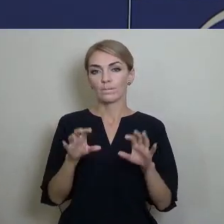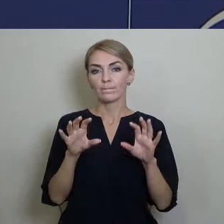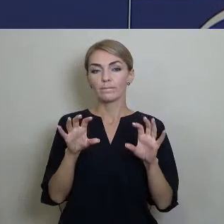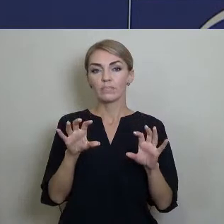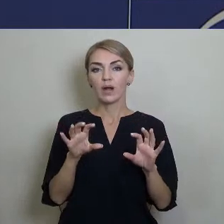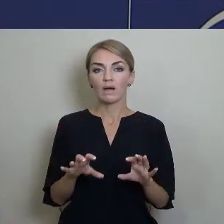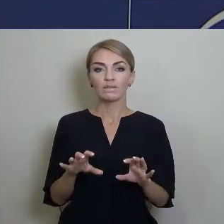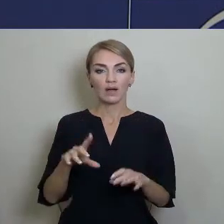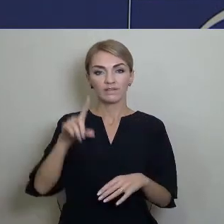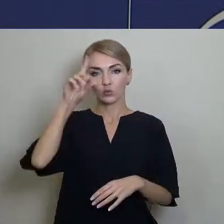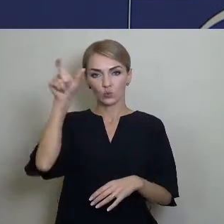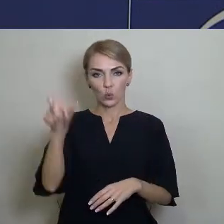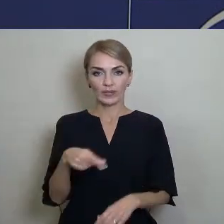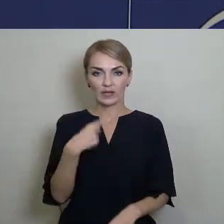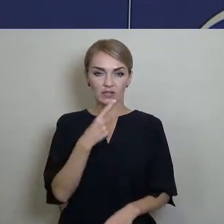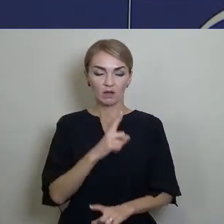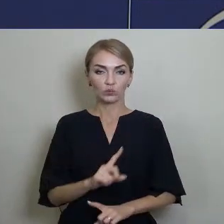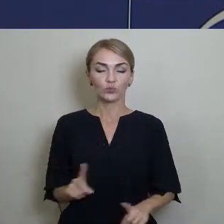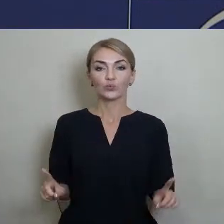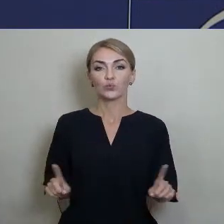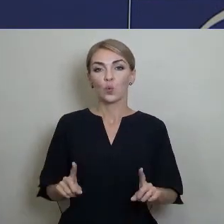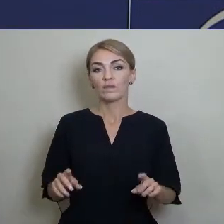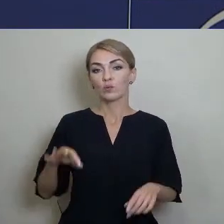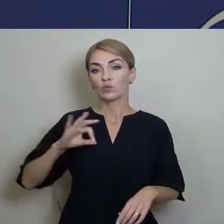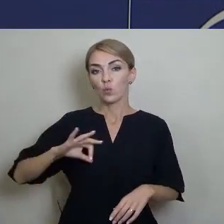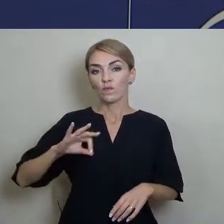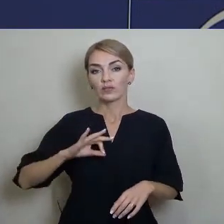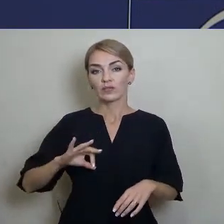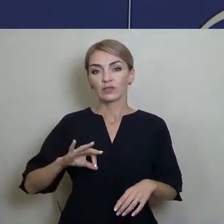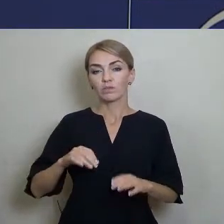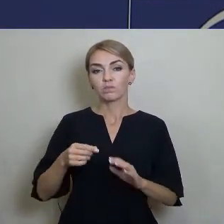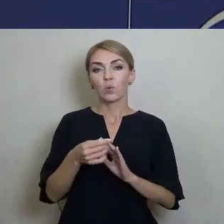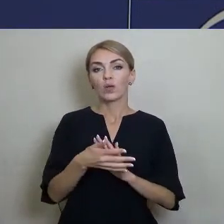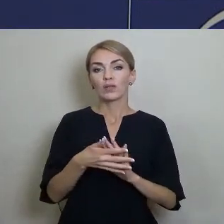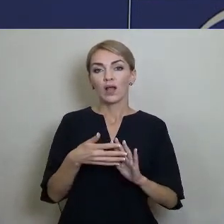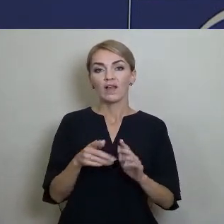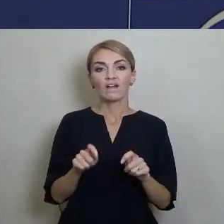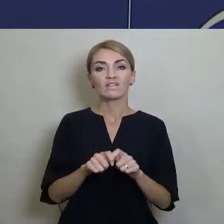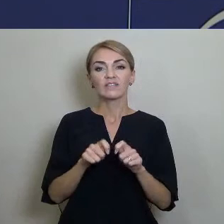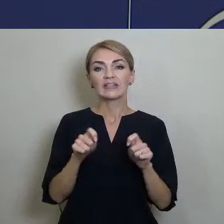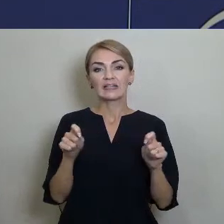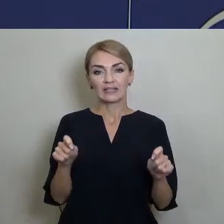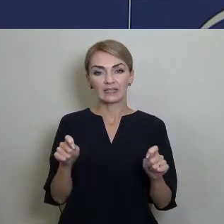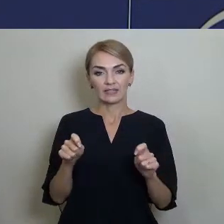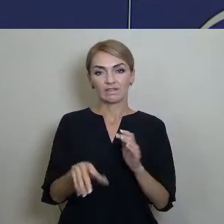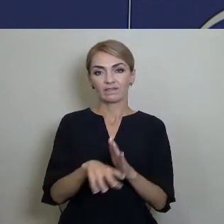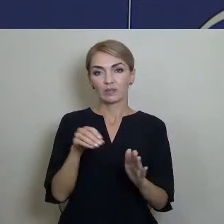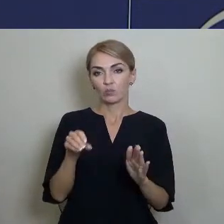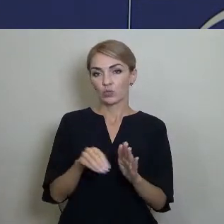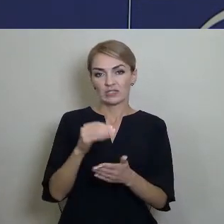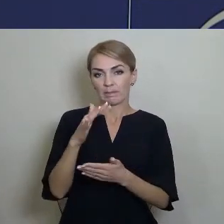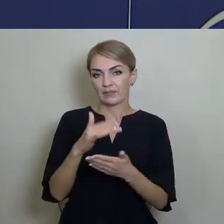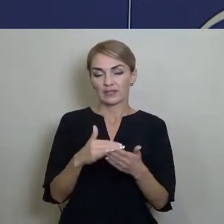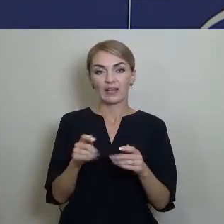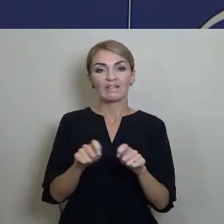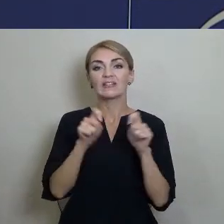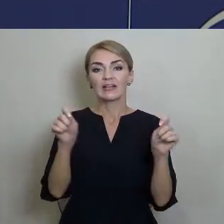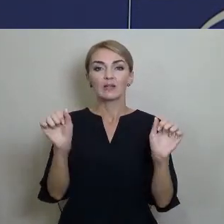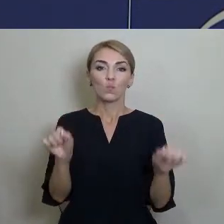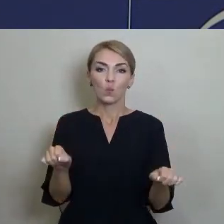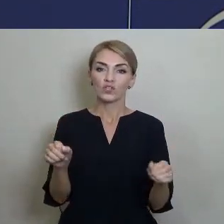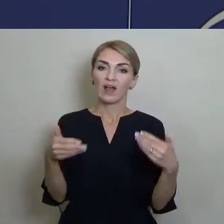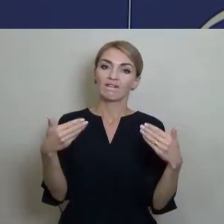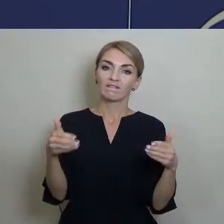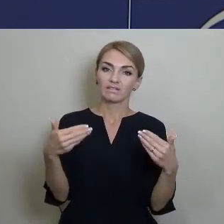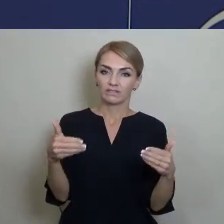correct name to it. And one of the experts in the electoral law, he says that using the notion of the